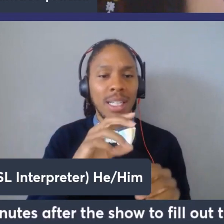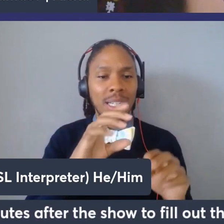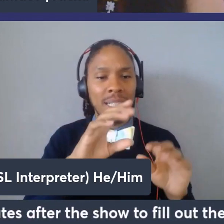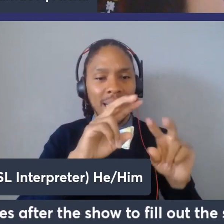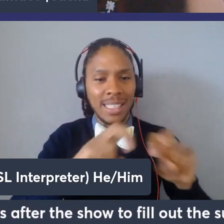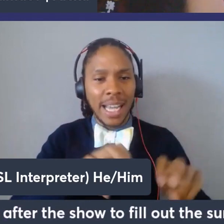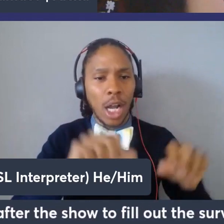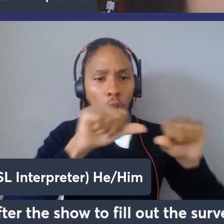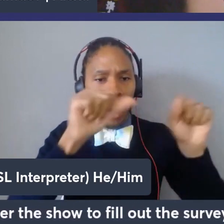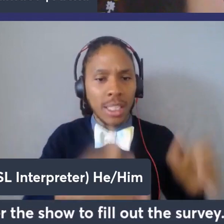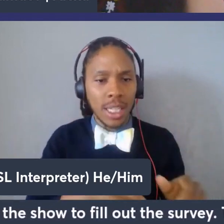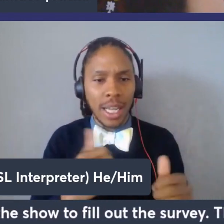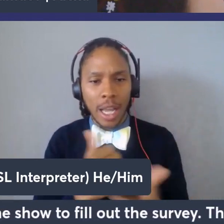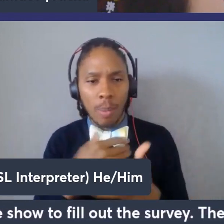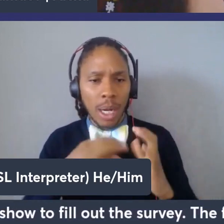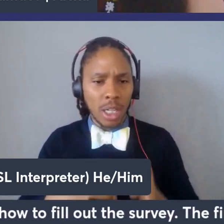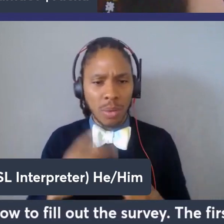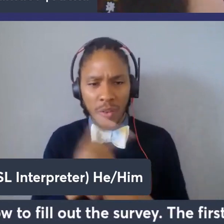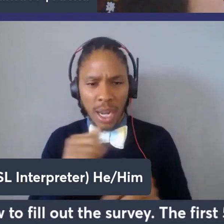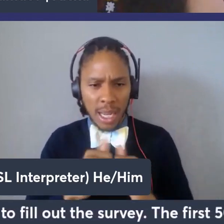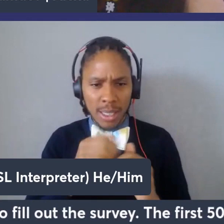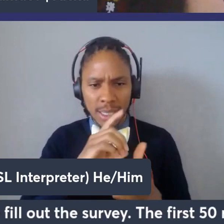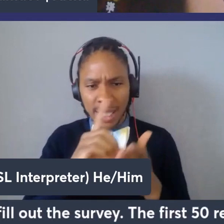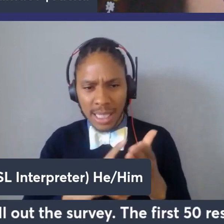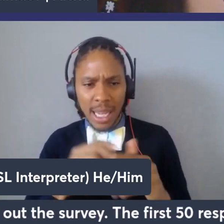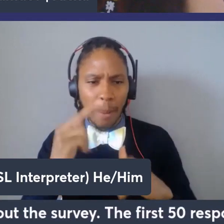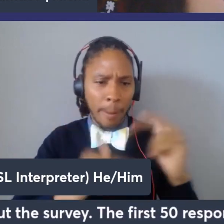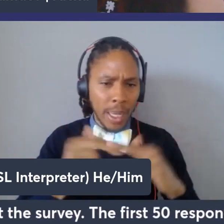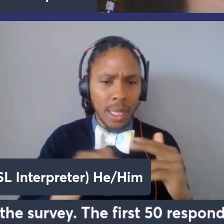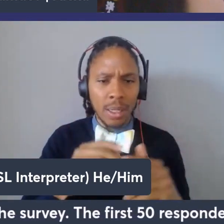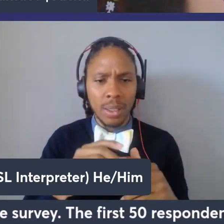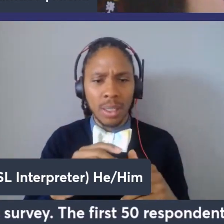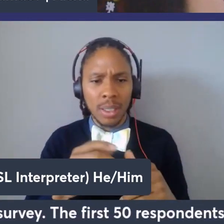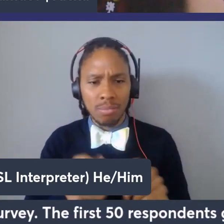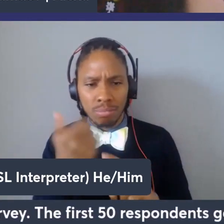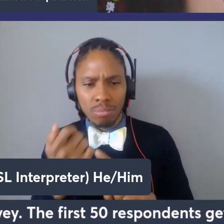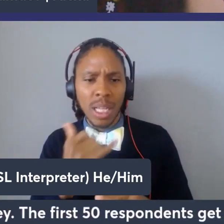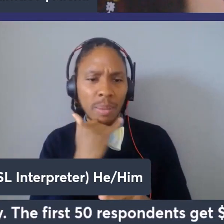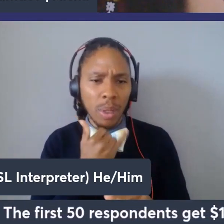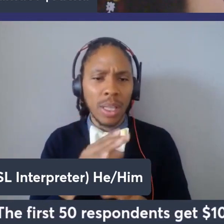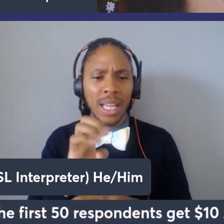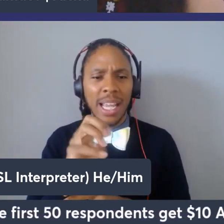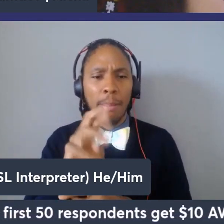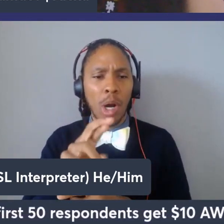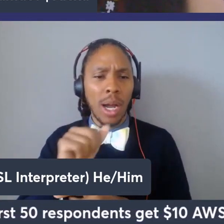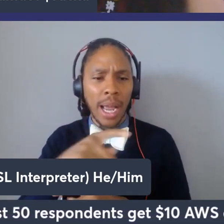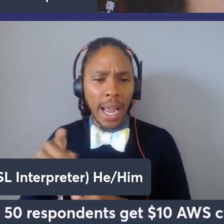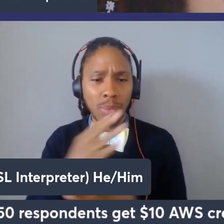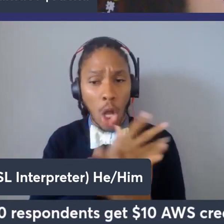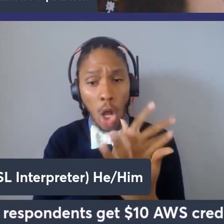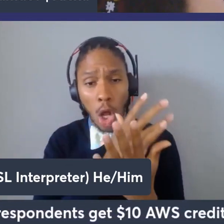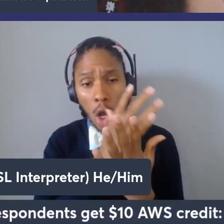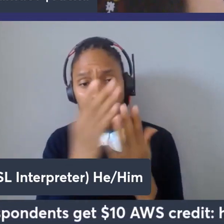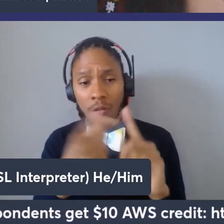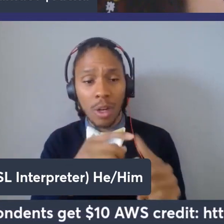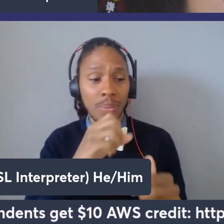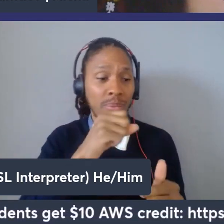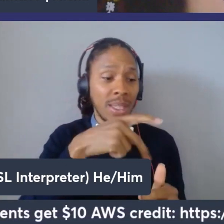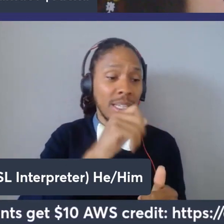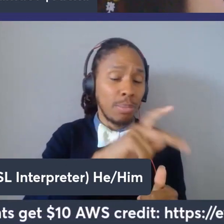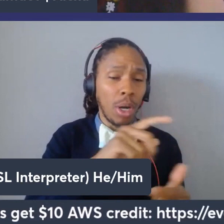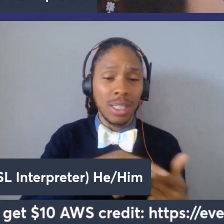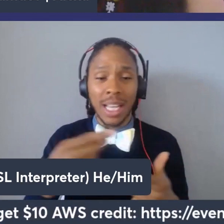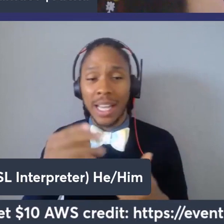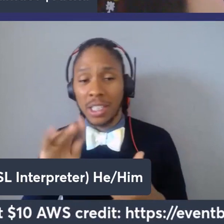how to design, build, debug their EMR apps all across the board, everything from Spark to HBase